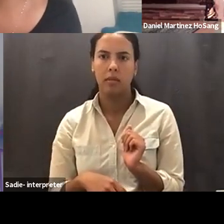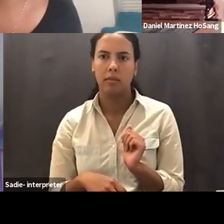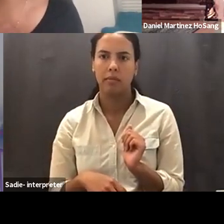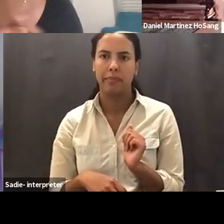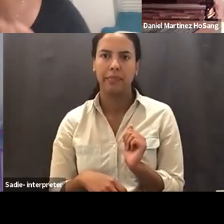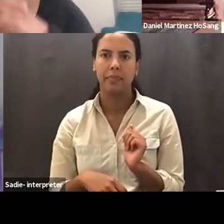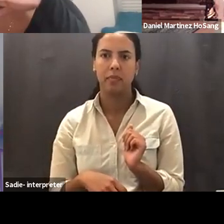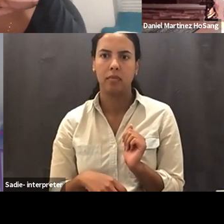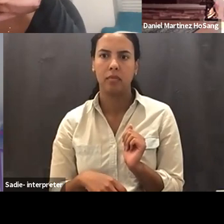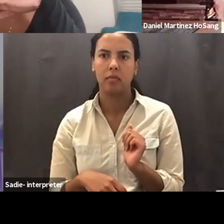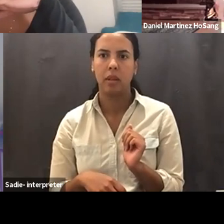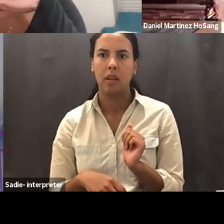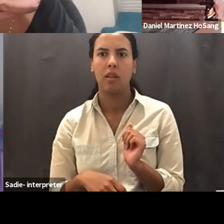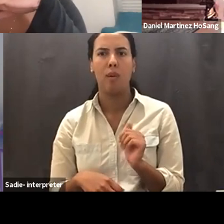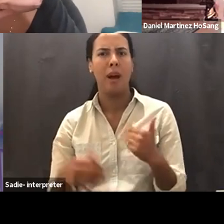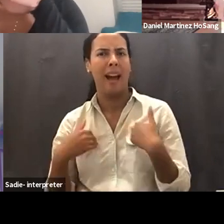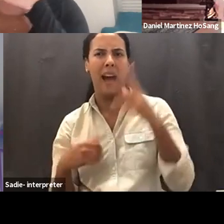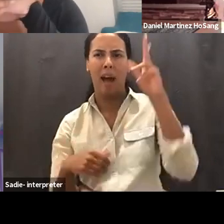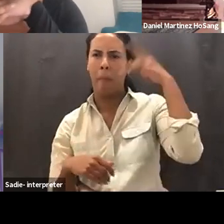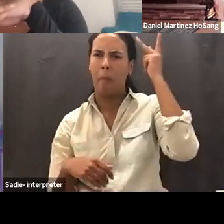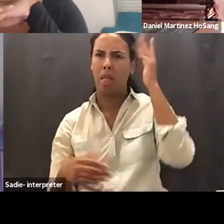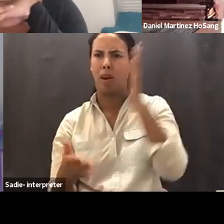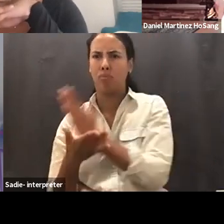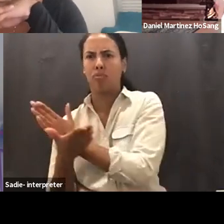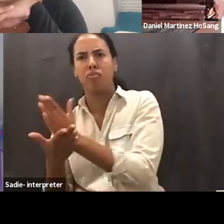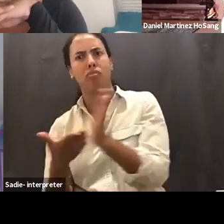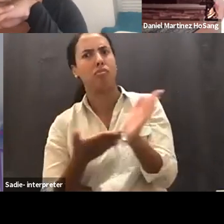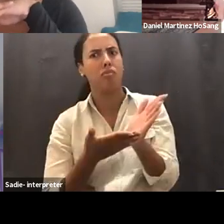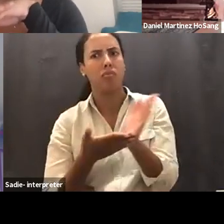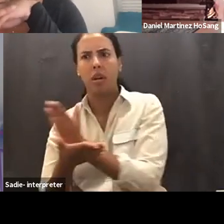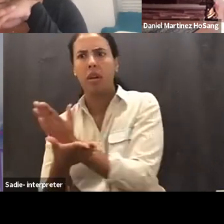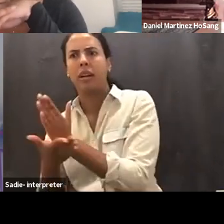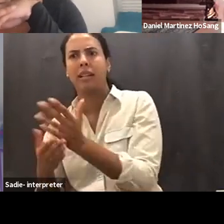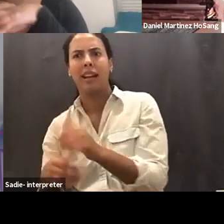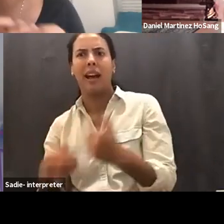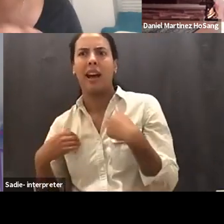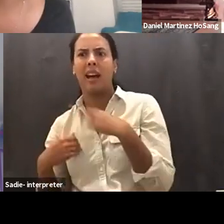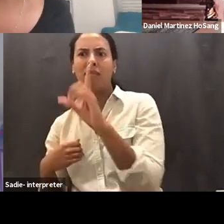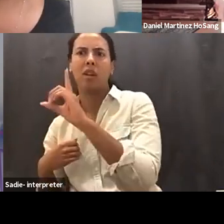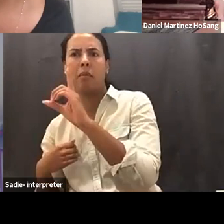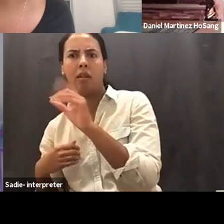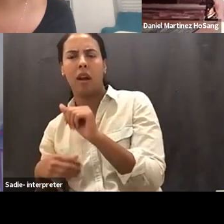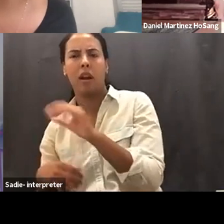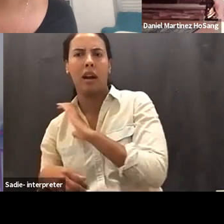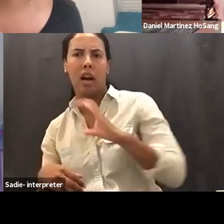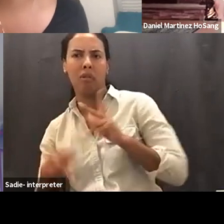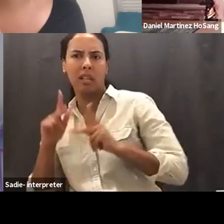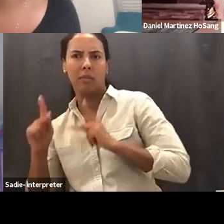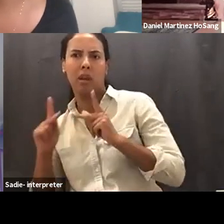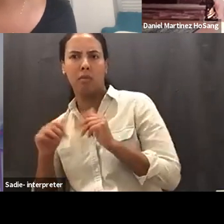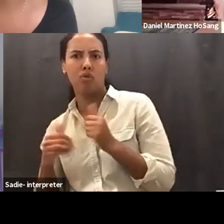of this like political spectrum, and there are like Democratic Congress people who are BJP supporters. Former